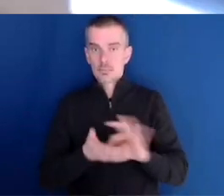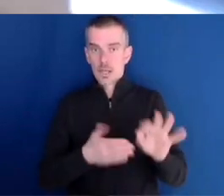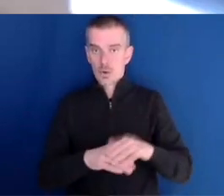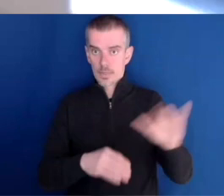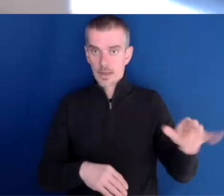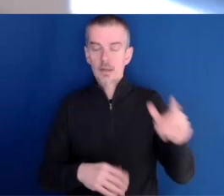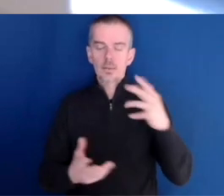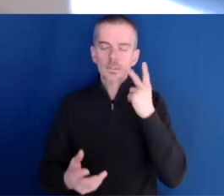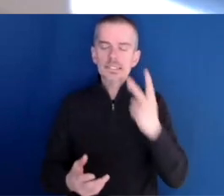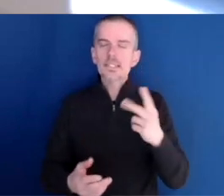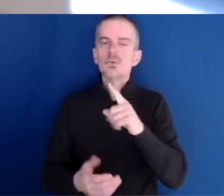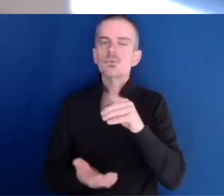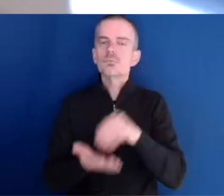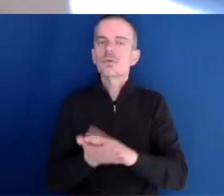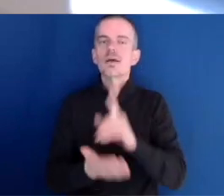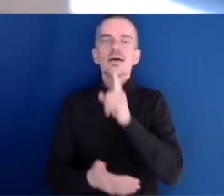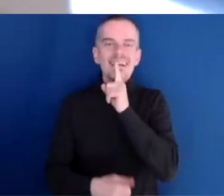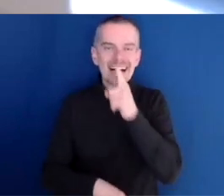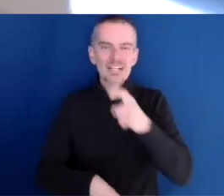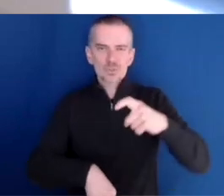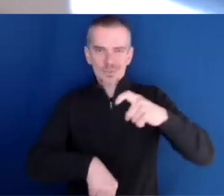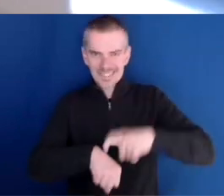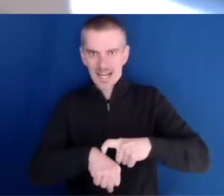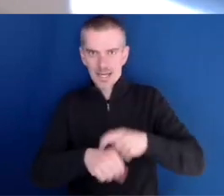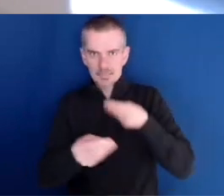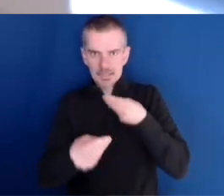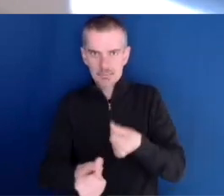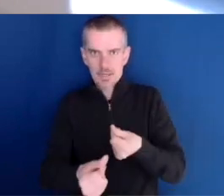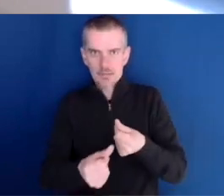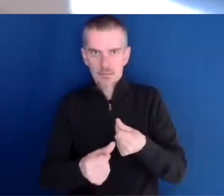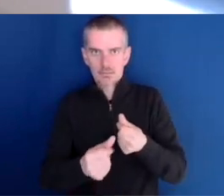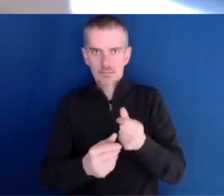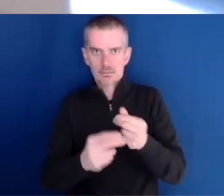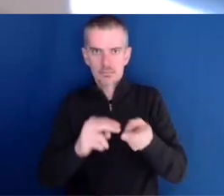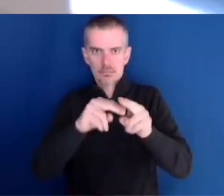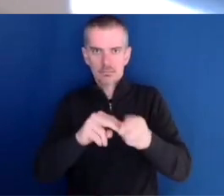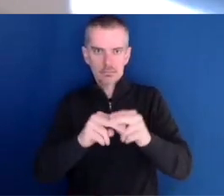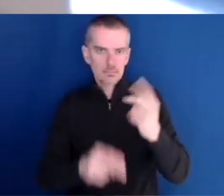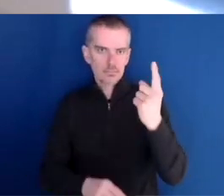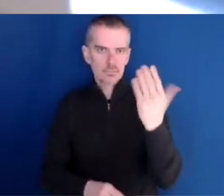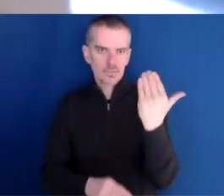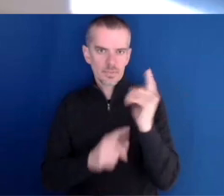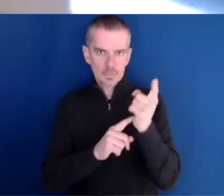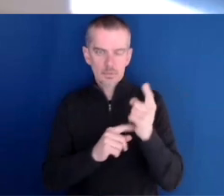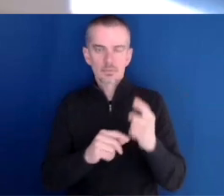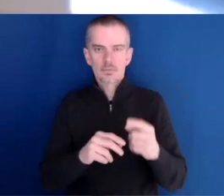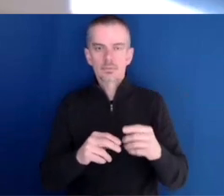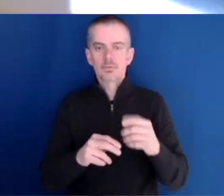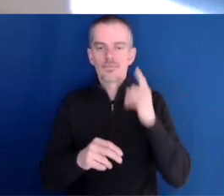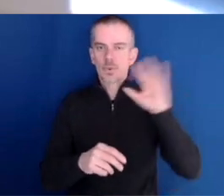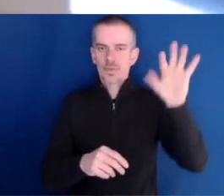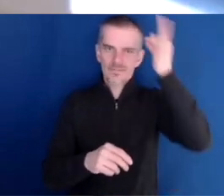track actual time spent to the quarter of an hour on the project, whatever the federally funded project